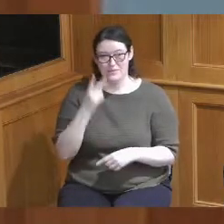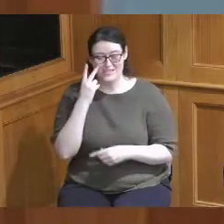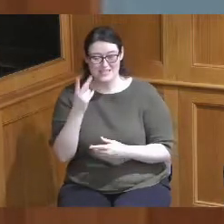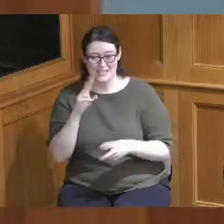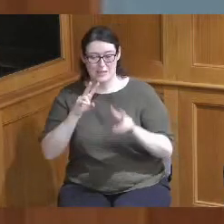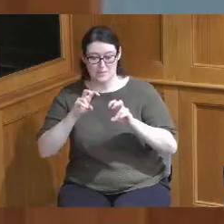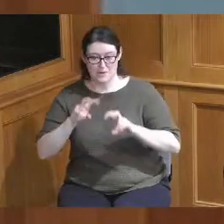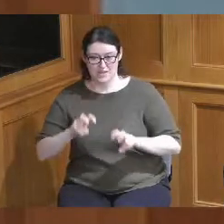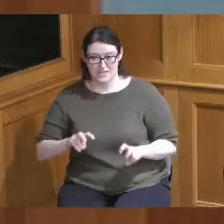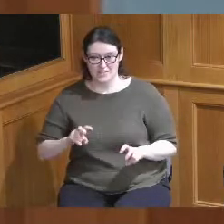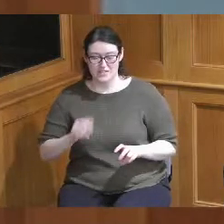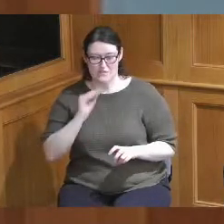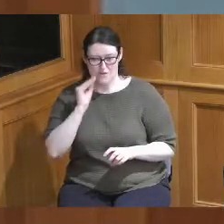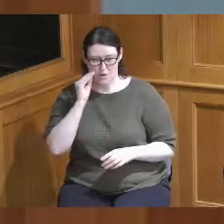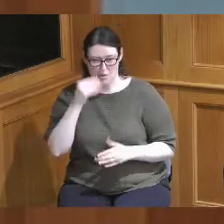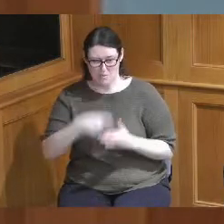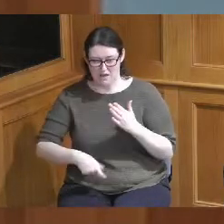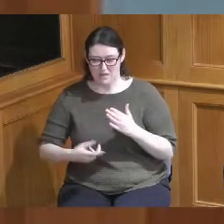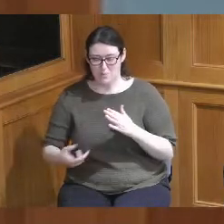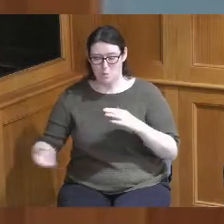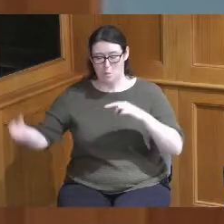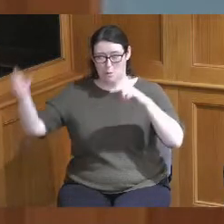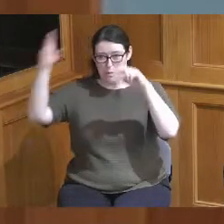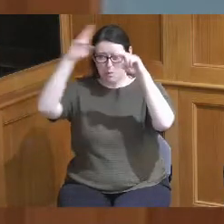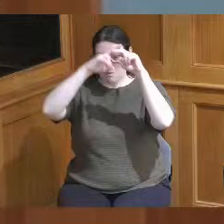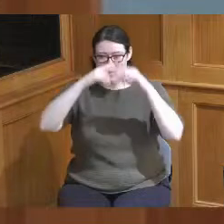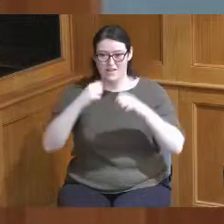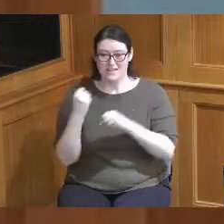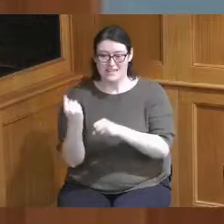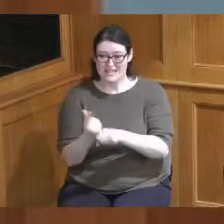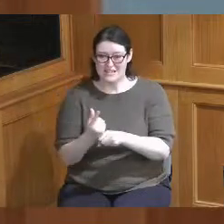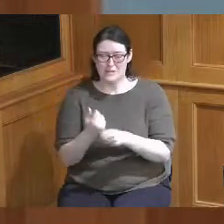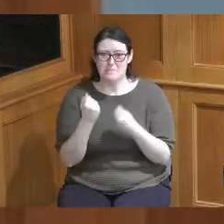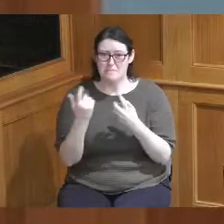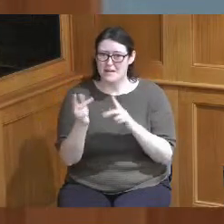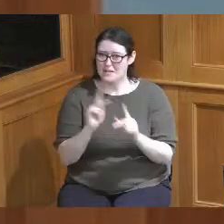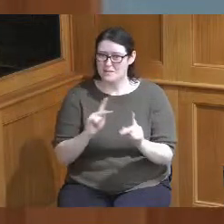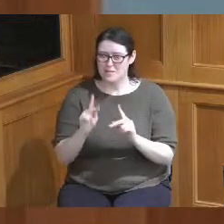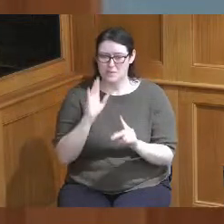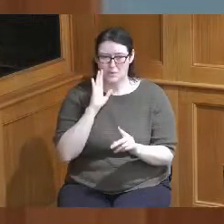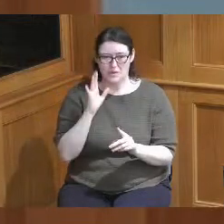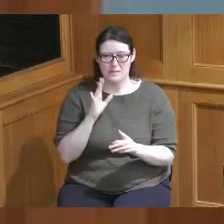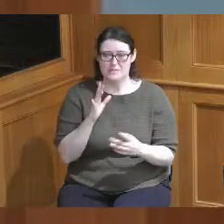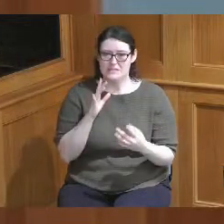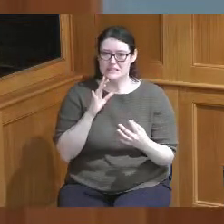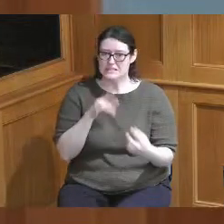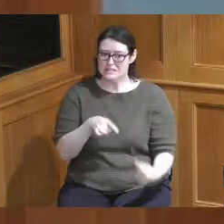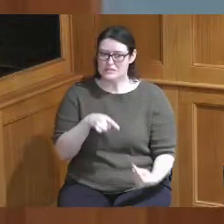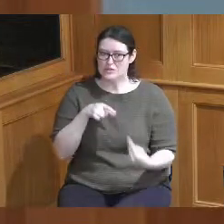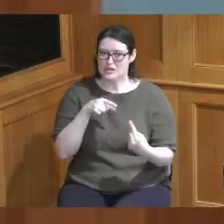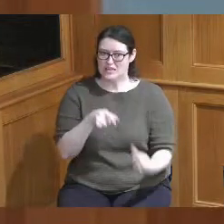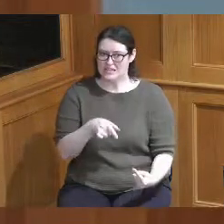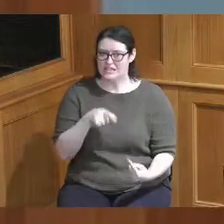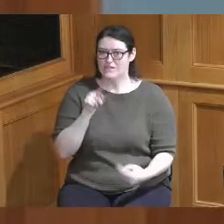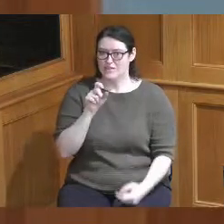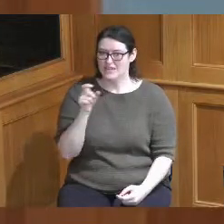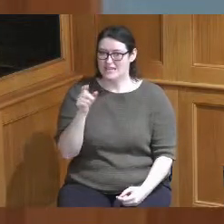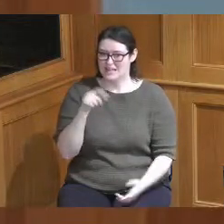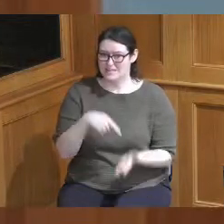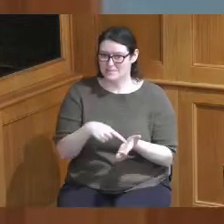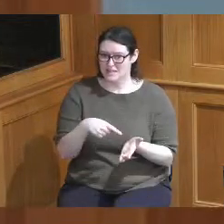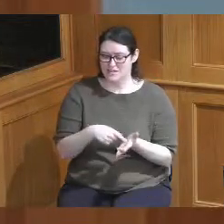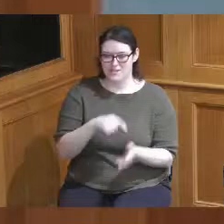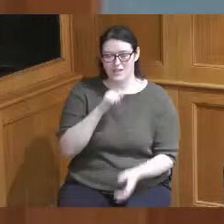seen before, and next year, many of our residents will face extraordinary tax bills. This isn't just